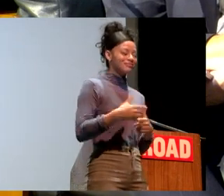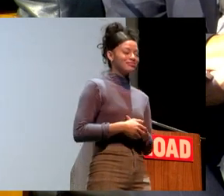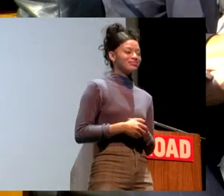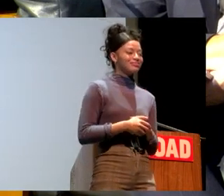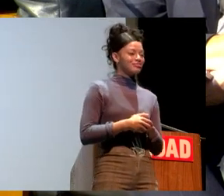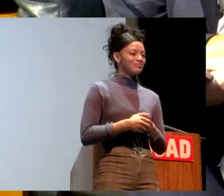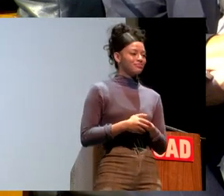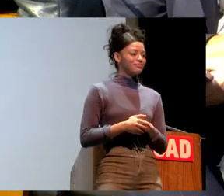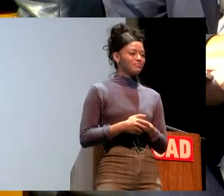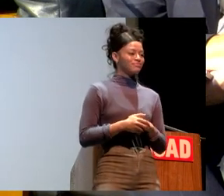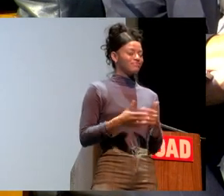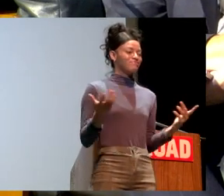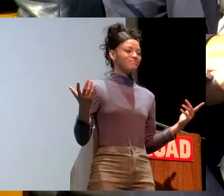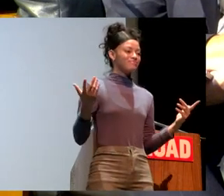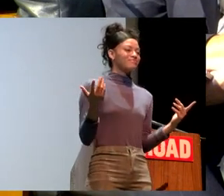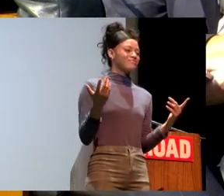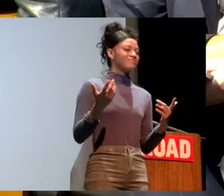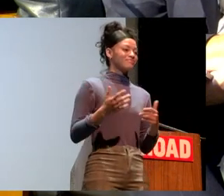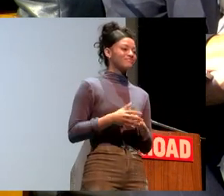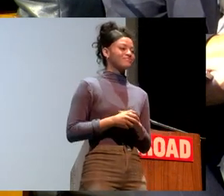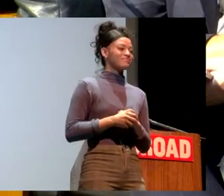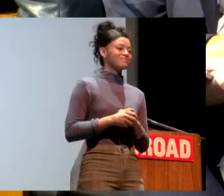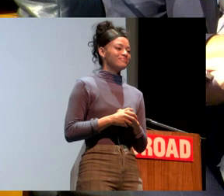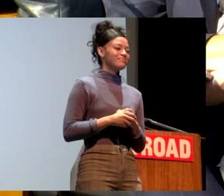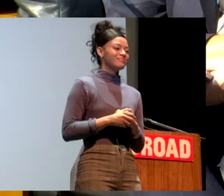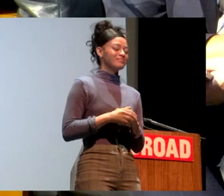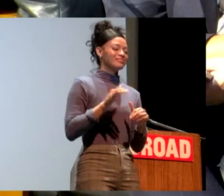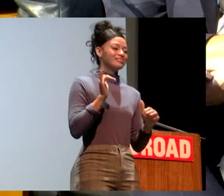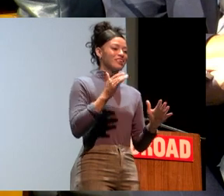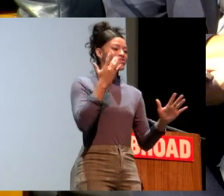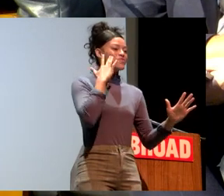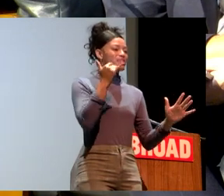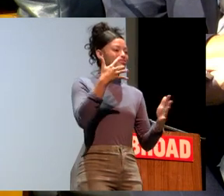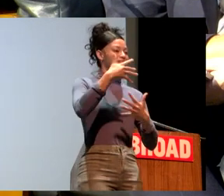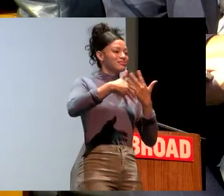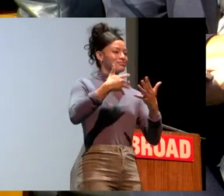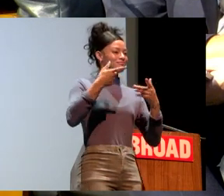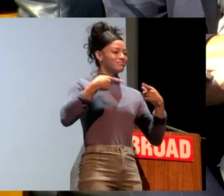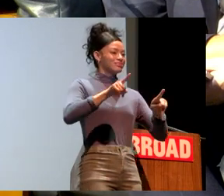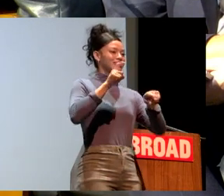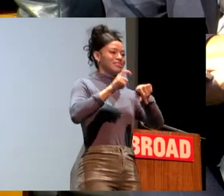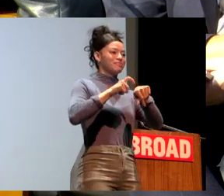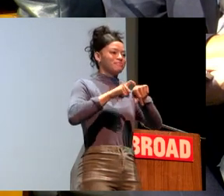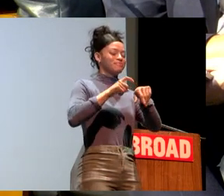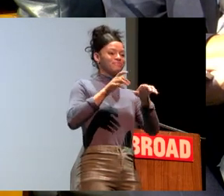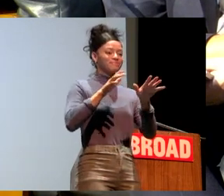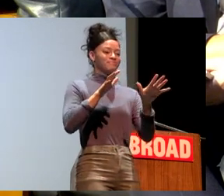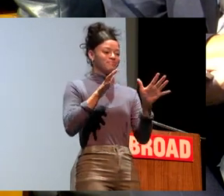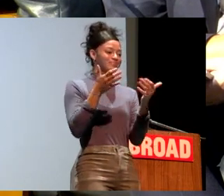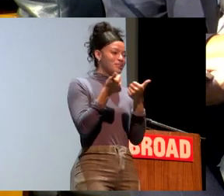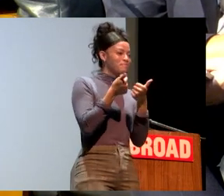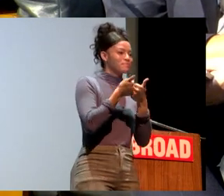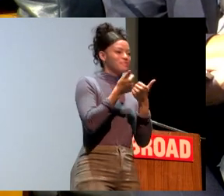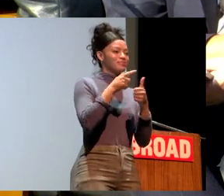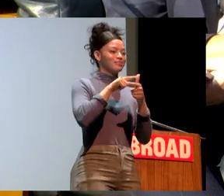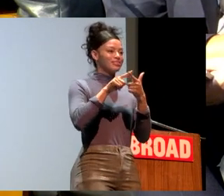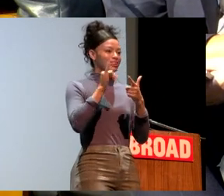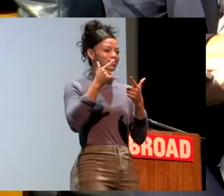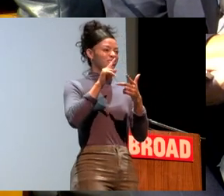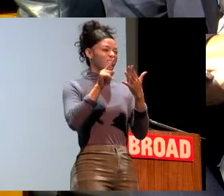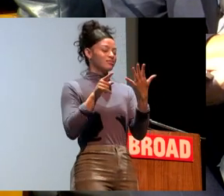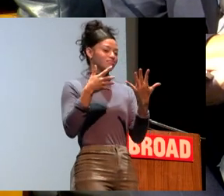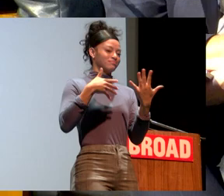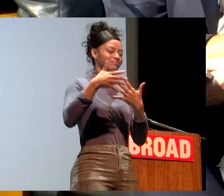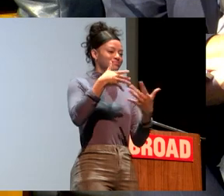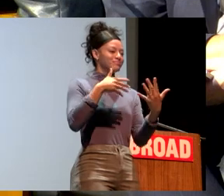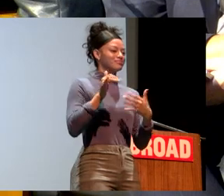social interactions, you meet people, etc. And as well, you know, Fortnite is a very, very creative game because it's not static. Epic is constantly